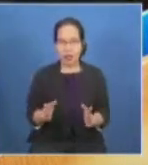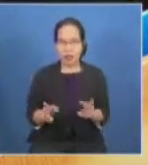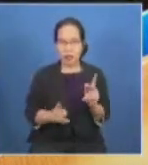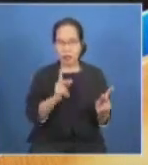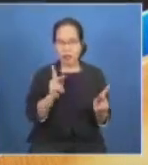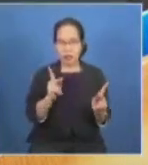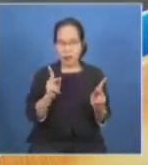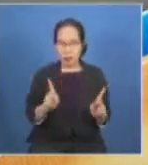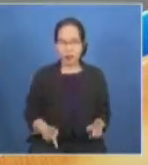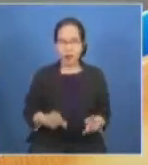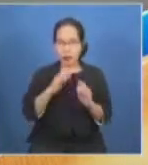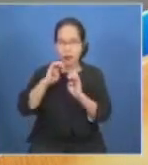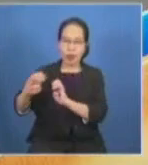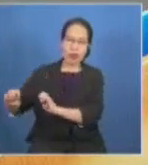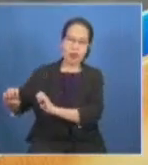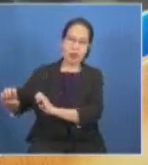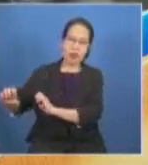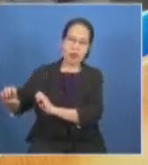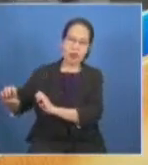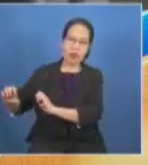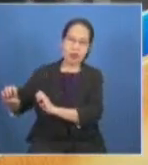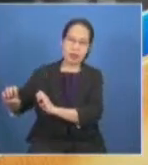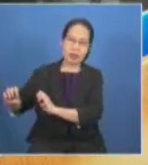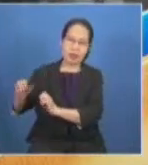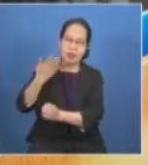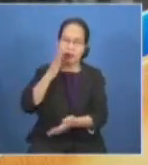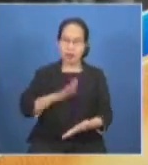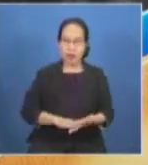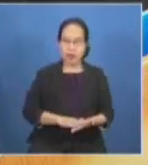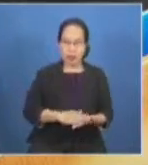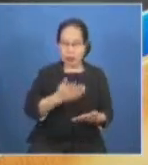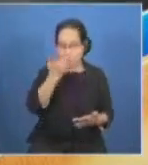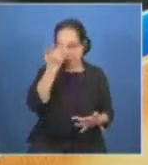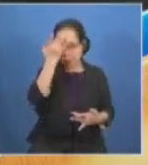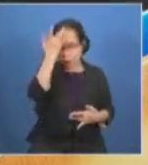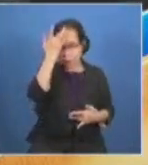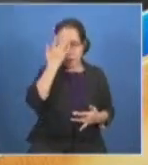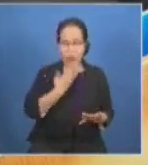beggar. There were also evil people.